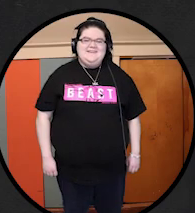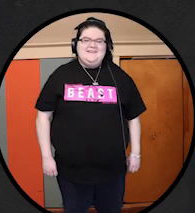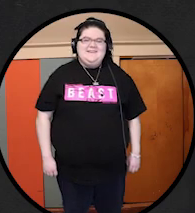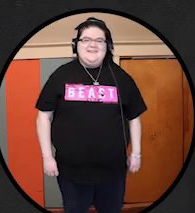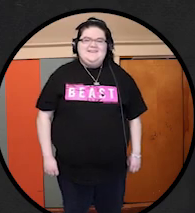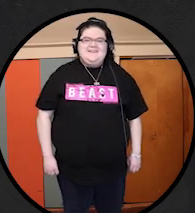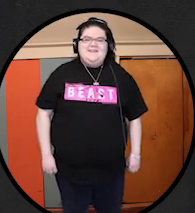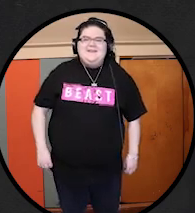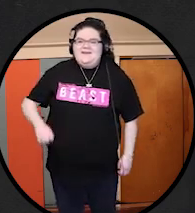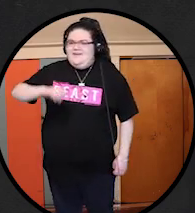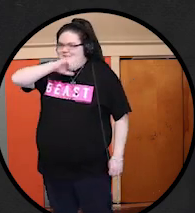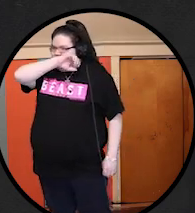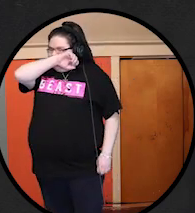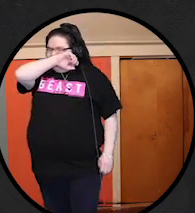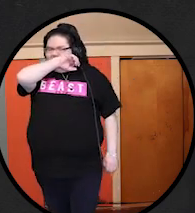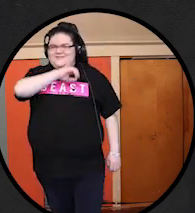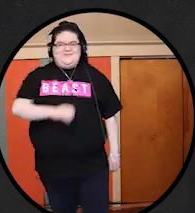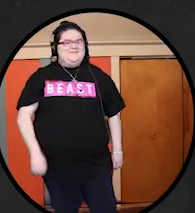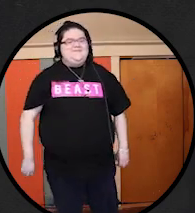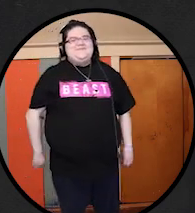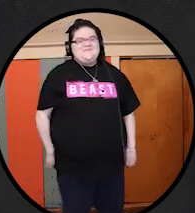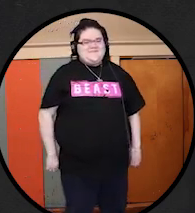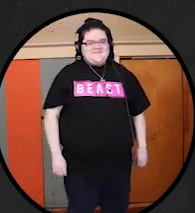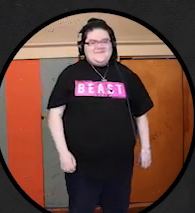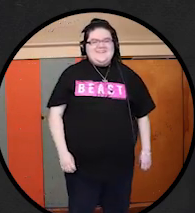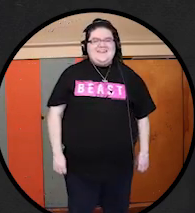that I got fisted. Admit it.